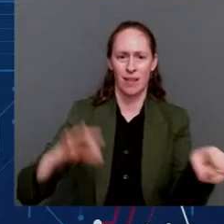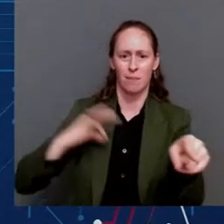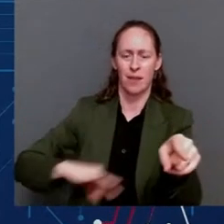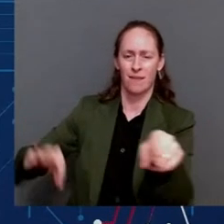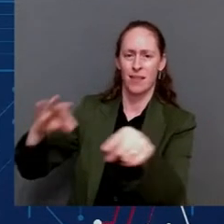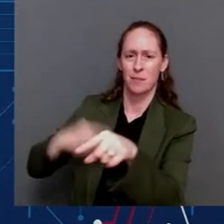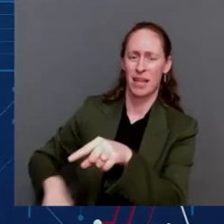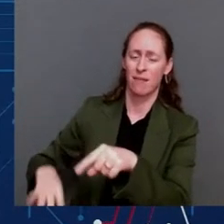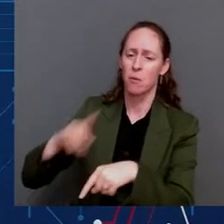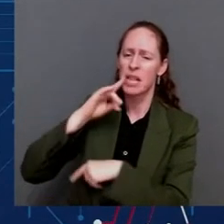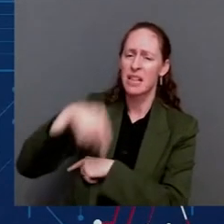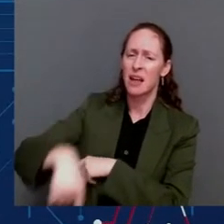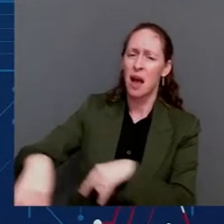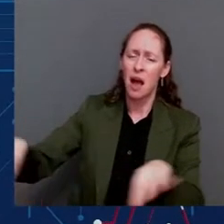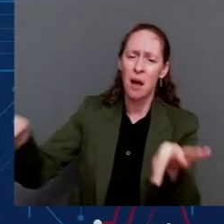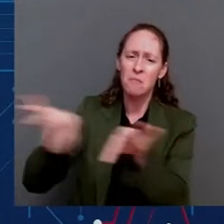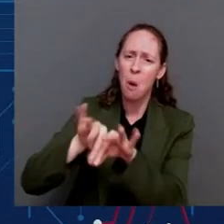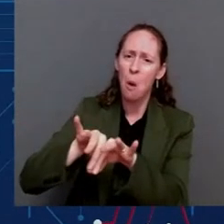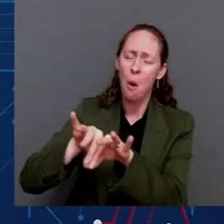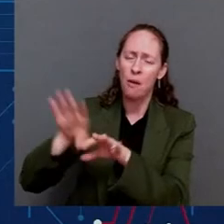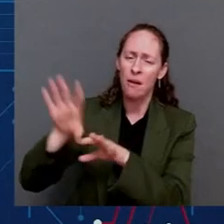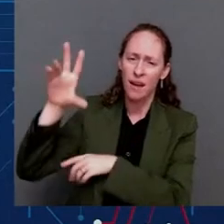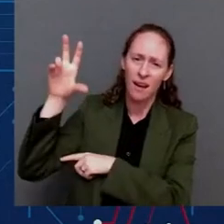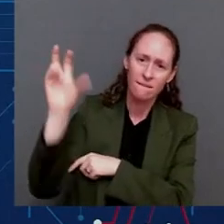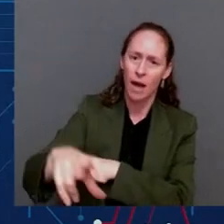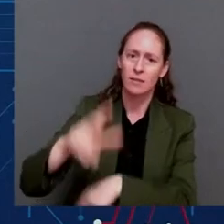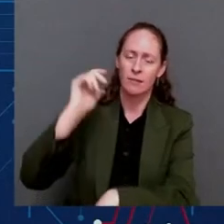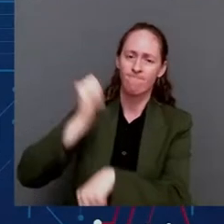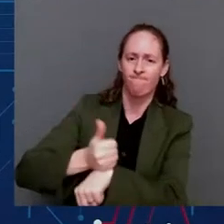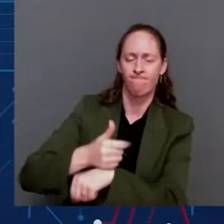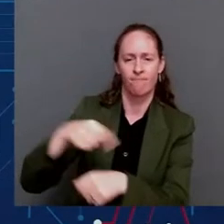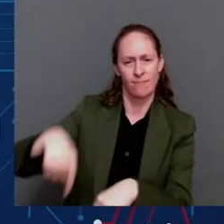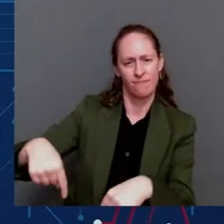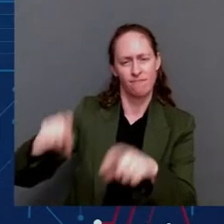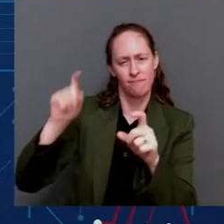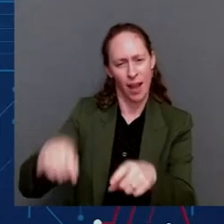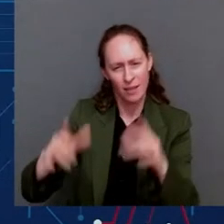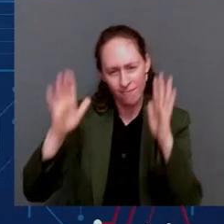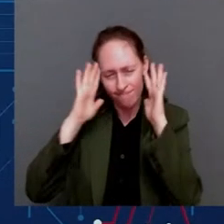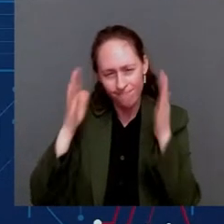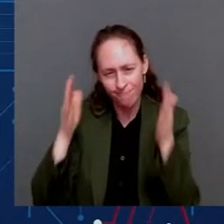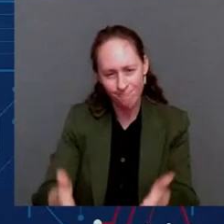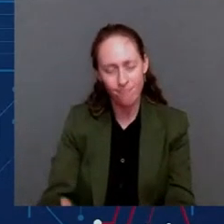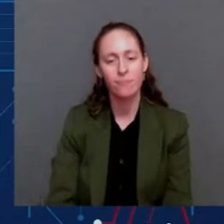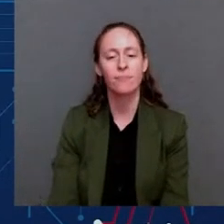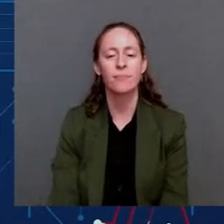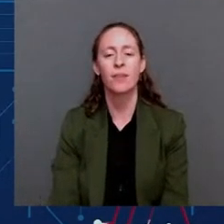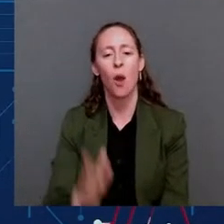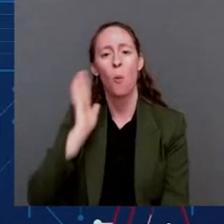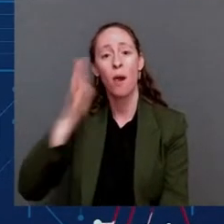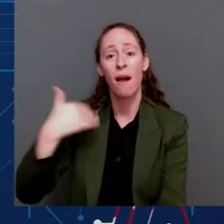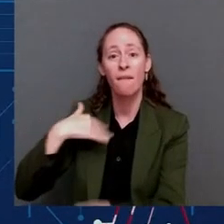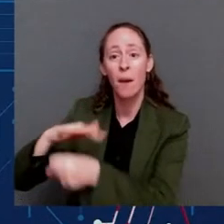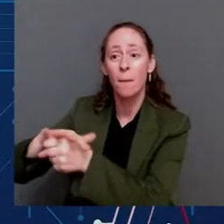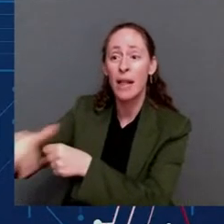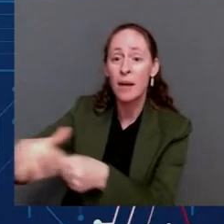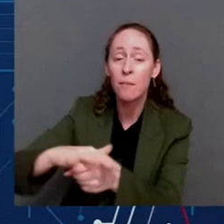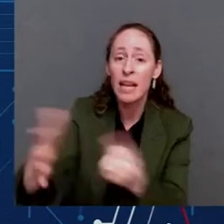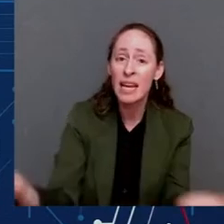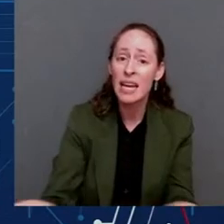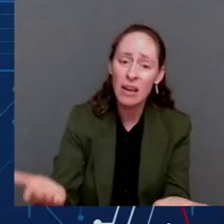bringing the supply chain from China to Michigan and to the rest of our nation. It will create and protect tens of thousands